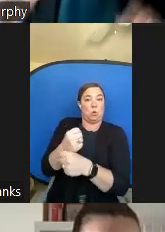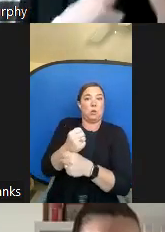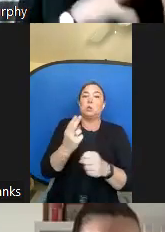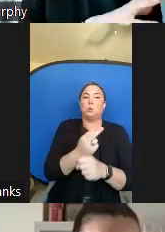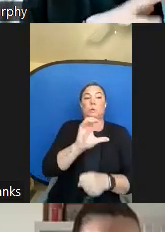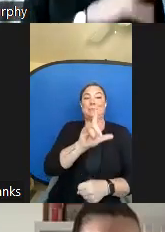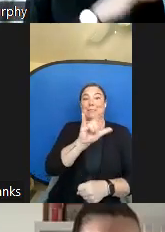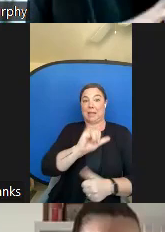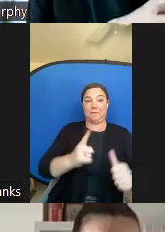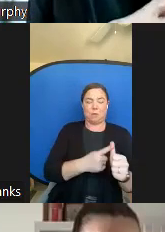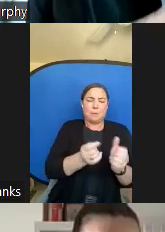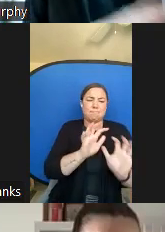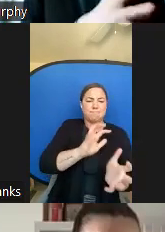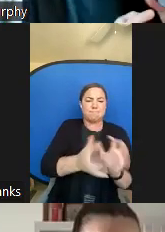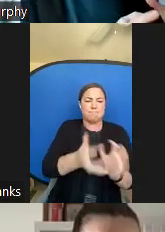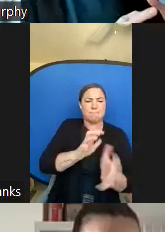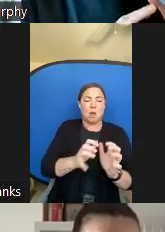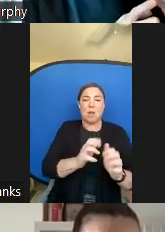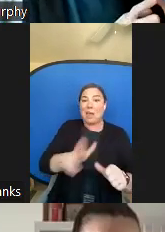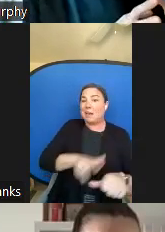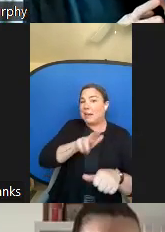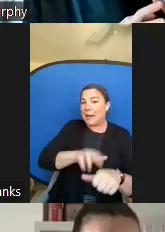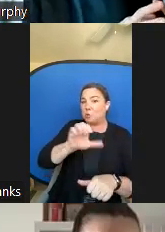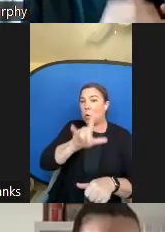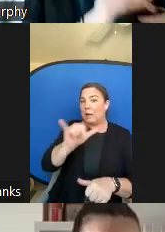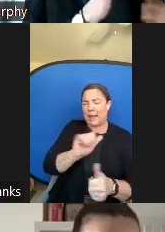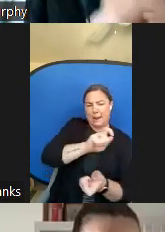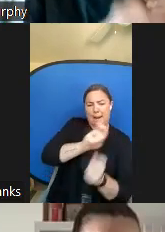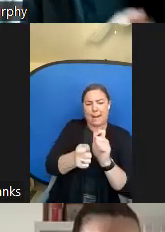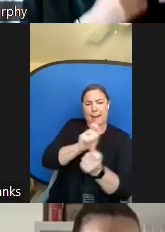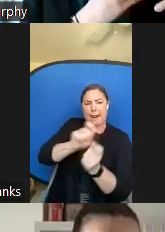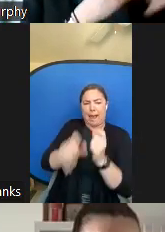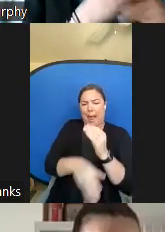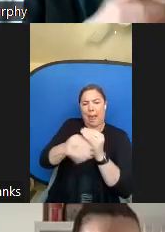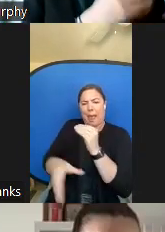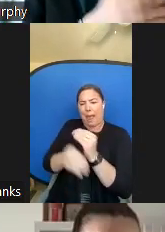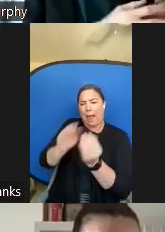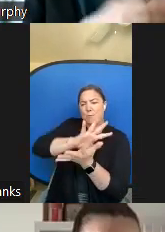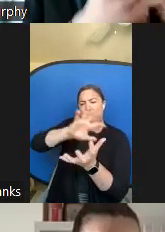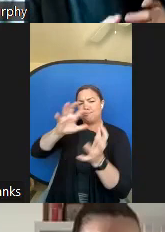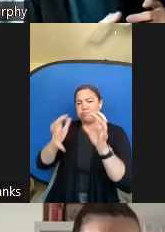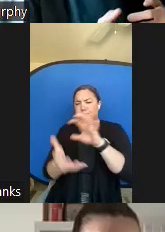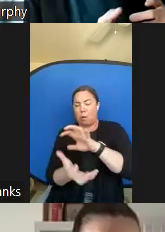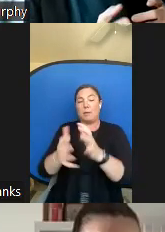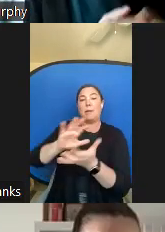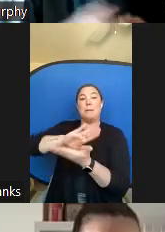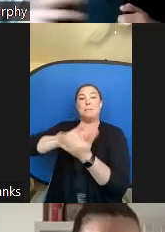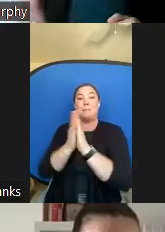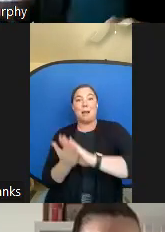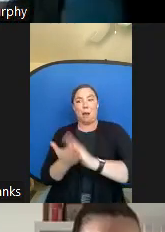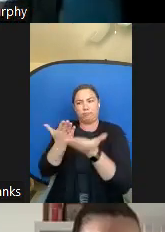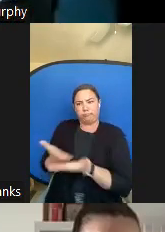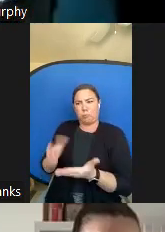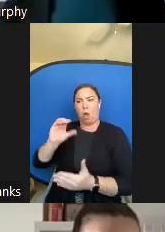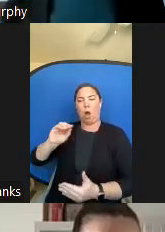preparation, so adjusting the natural clays to a desired recipe, then forming of that clay into objects,